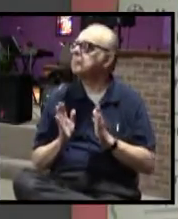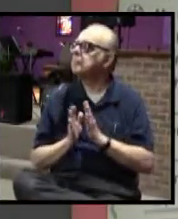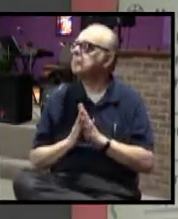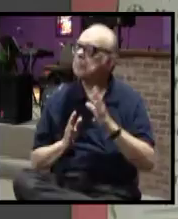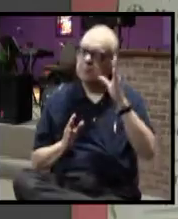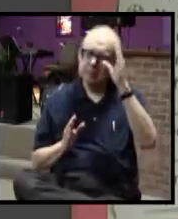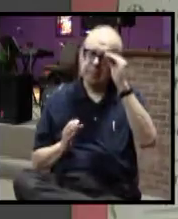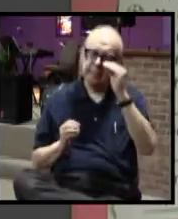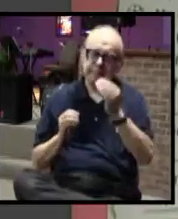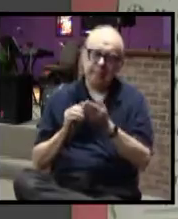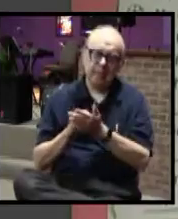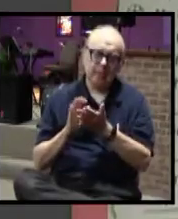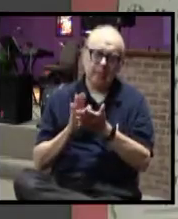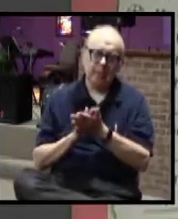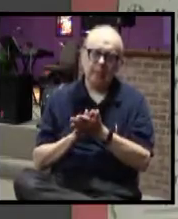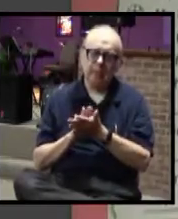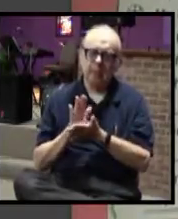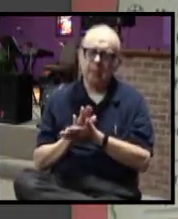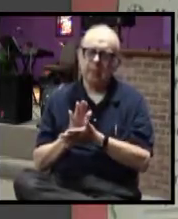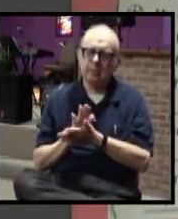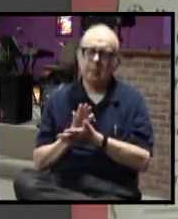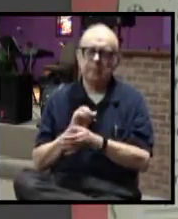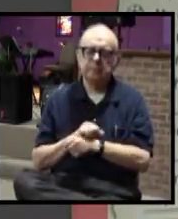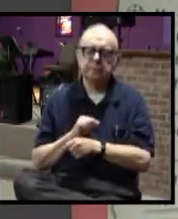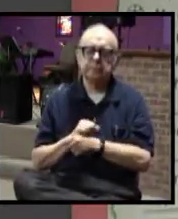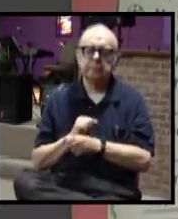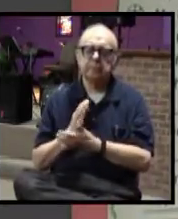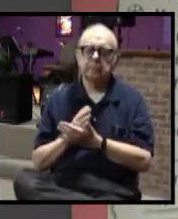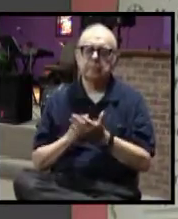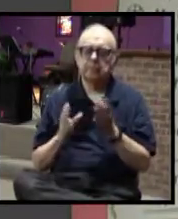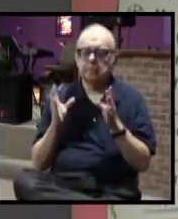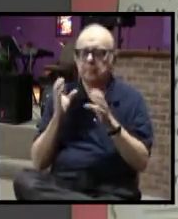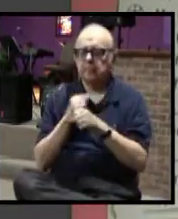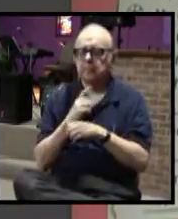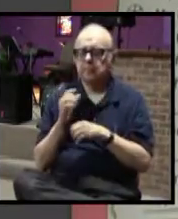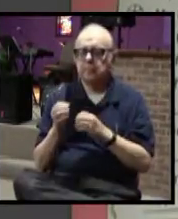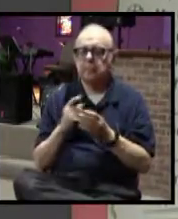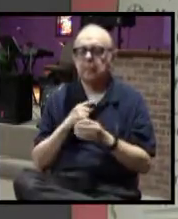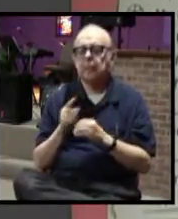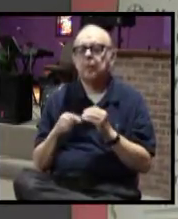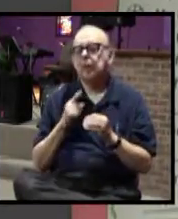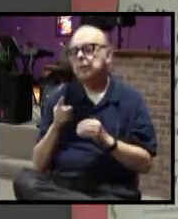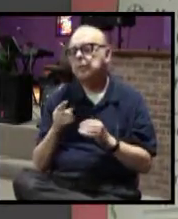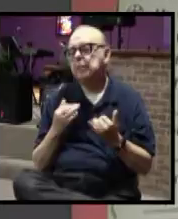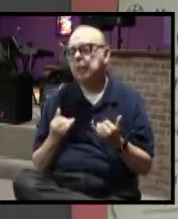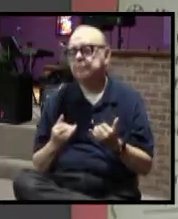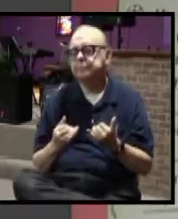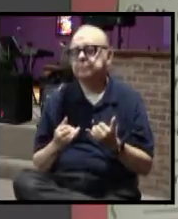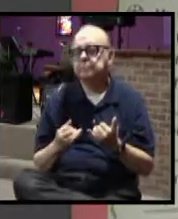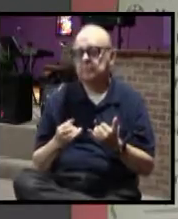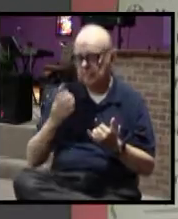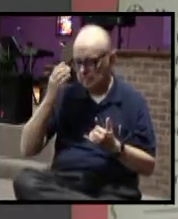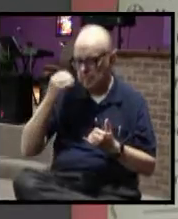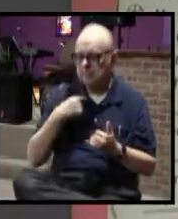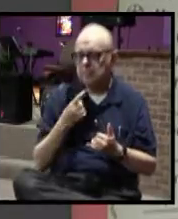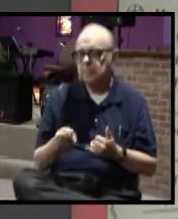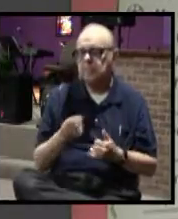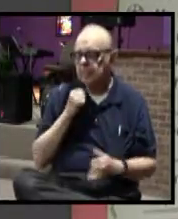This teacher asked him to fill out something. Some fascinating facts about you today.